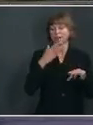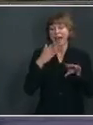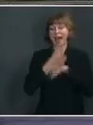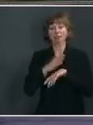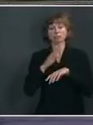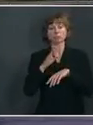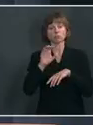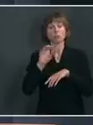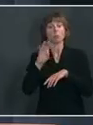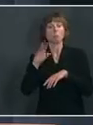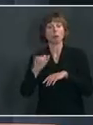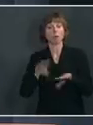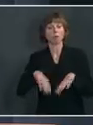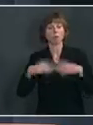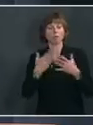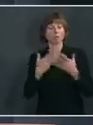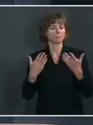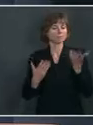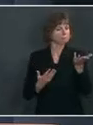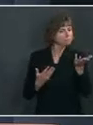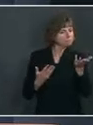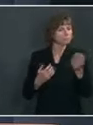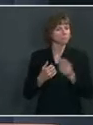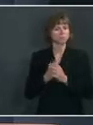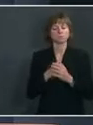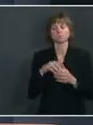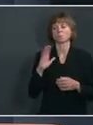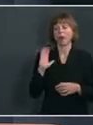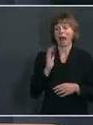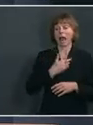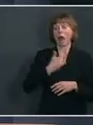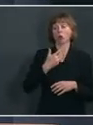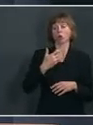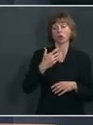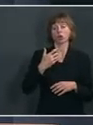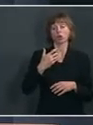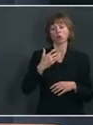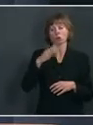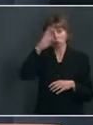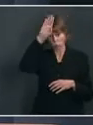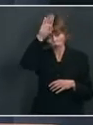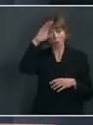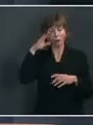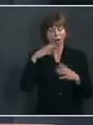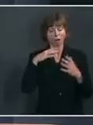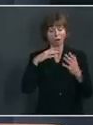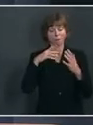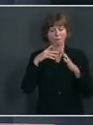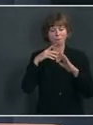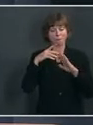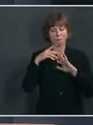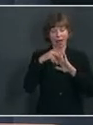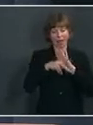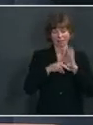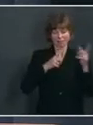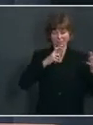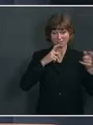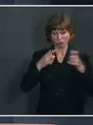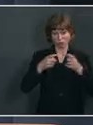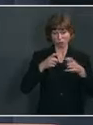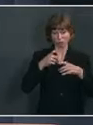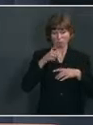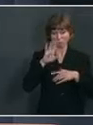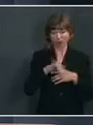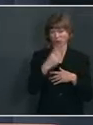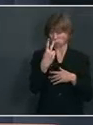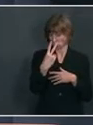with Cuba? Well, our Cuba policy is governed by two principles. First, support for democracy and